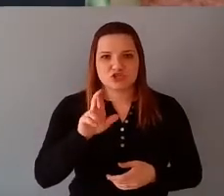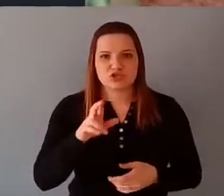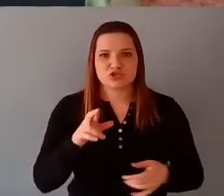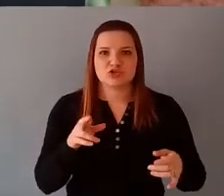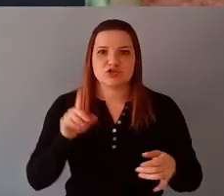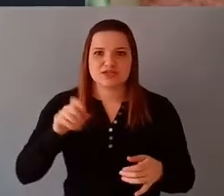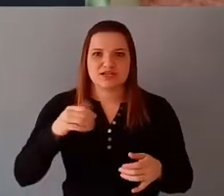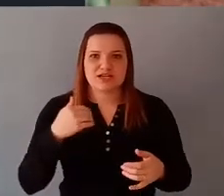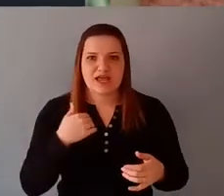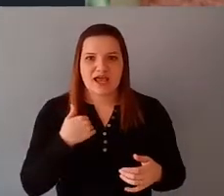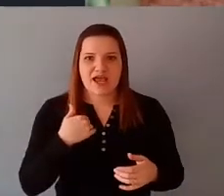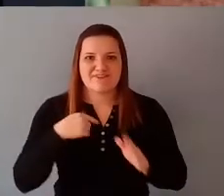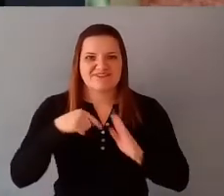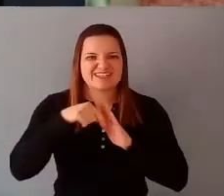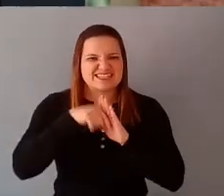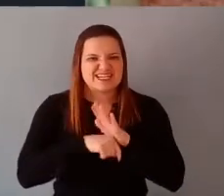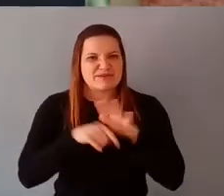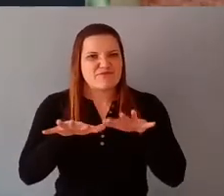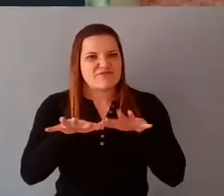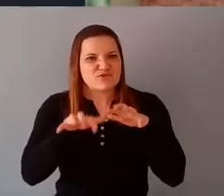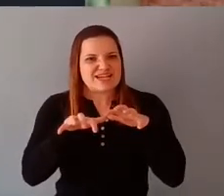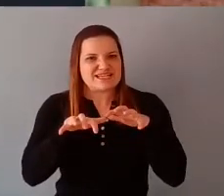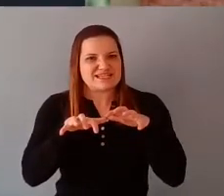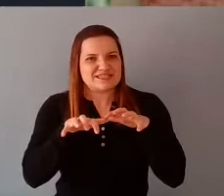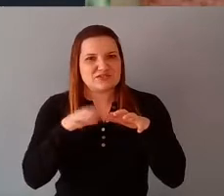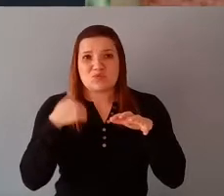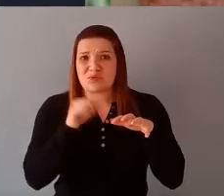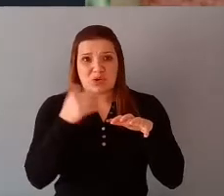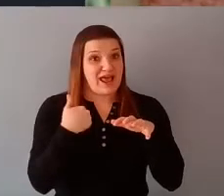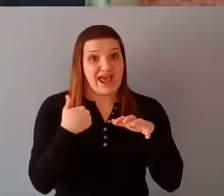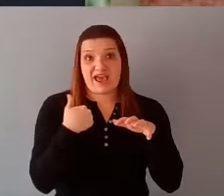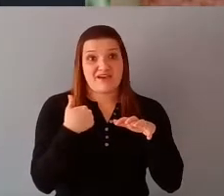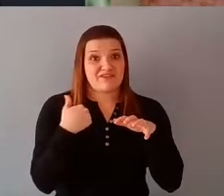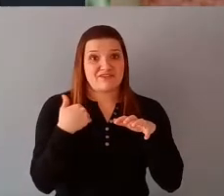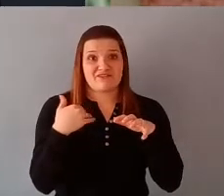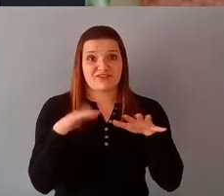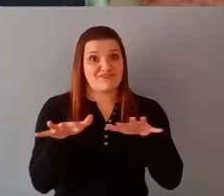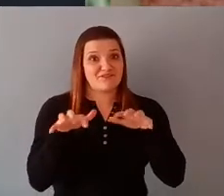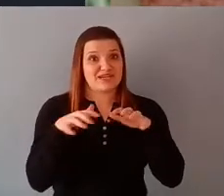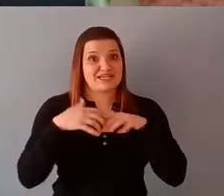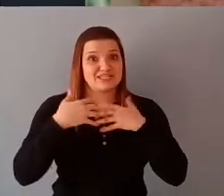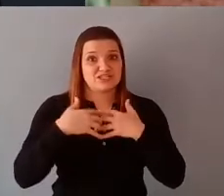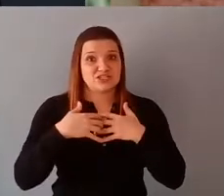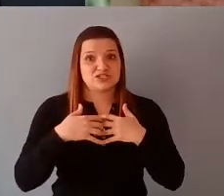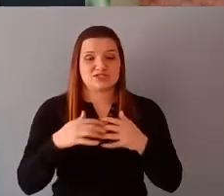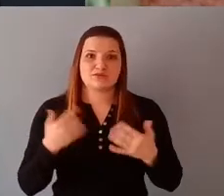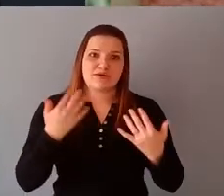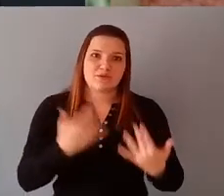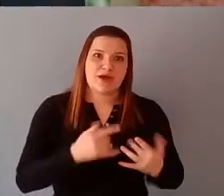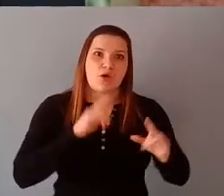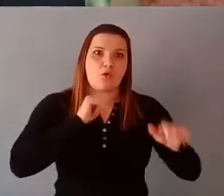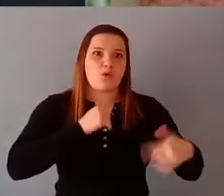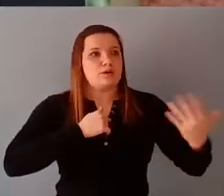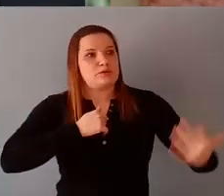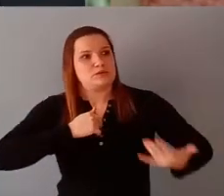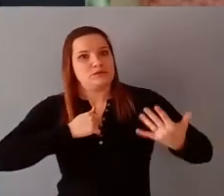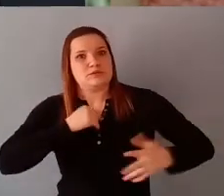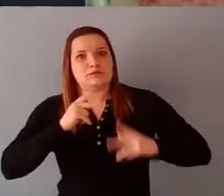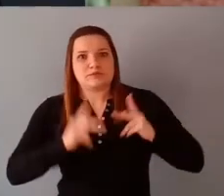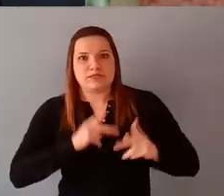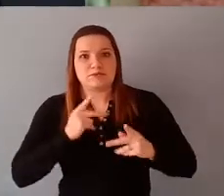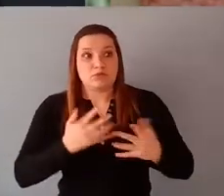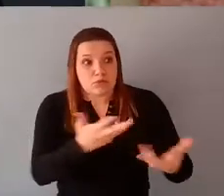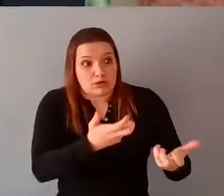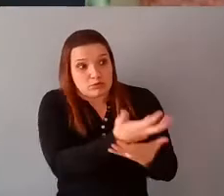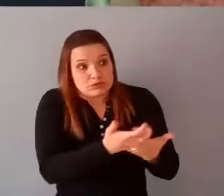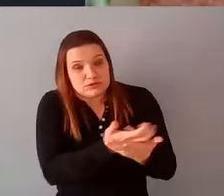have the deep freezer. We don't have our freezers yet. They're all back ordered. Everybody's scrambling for them.